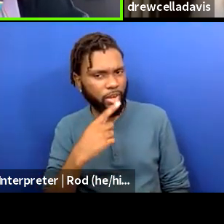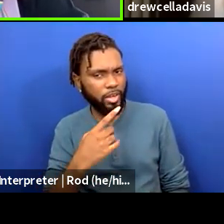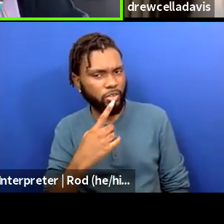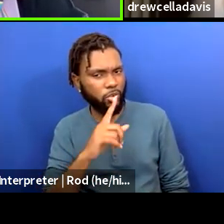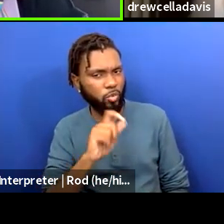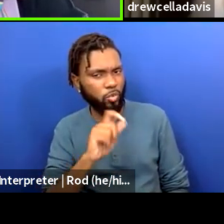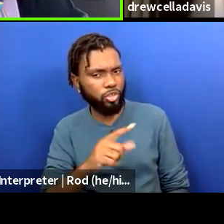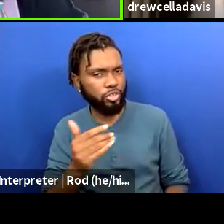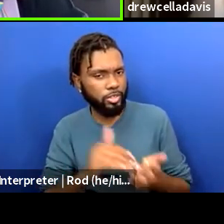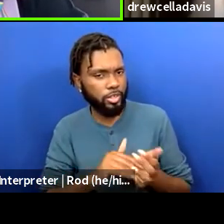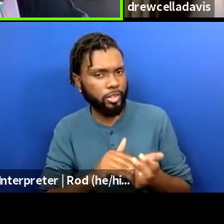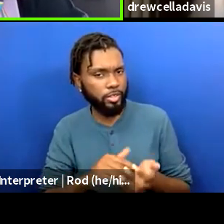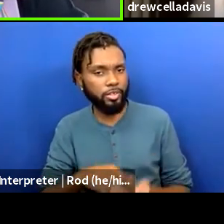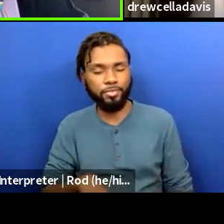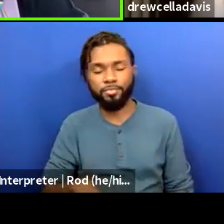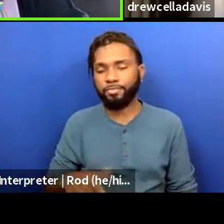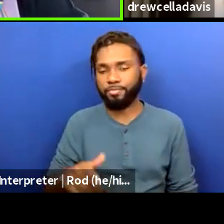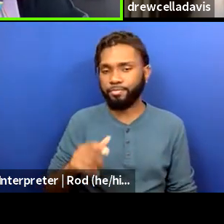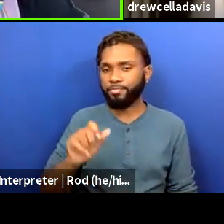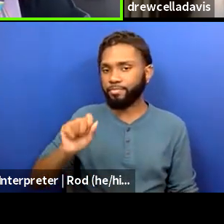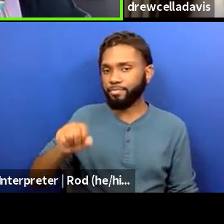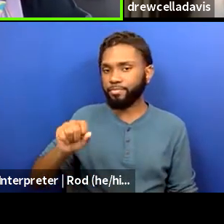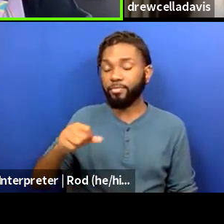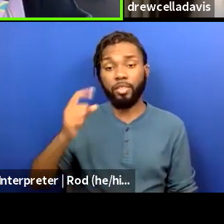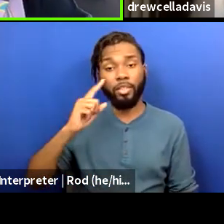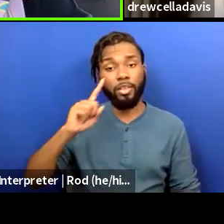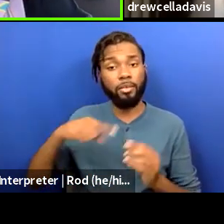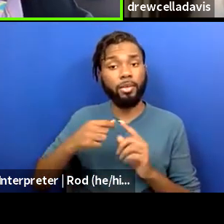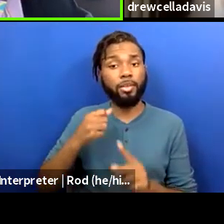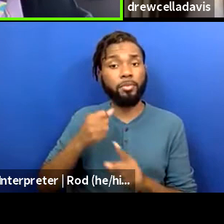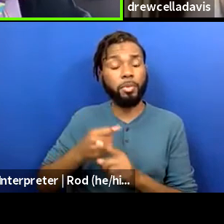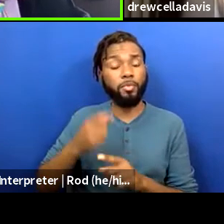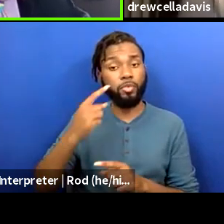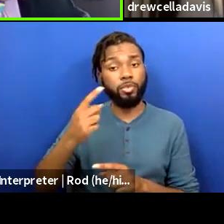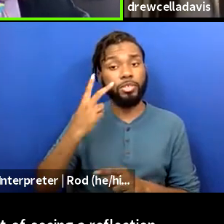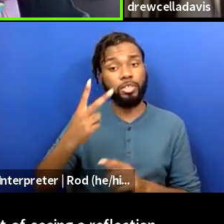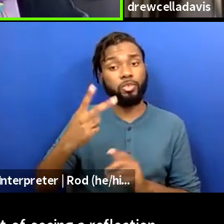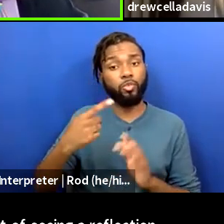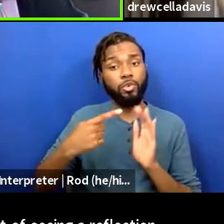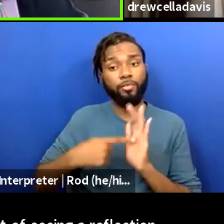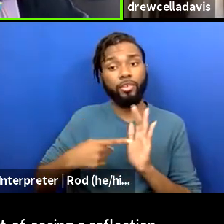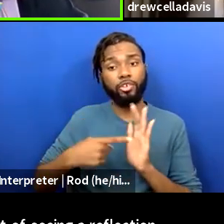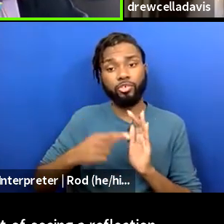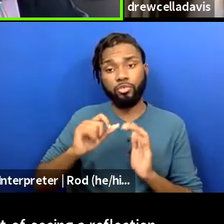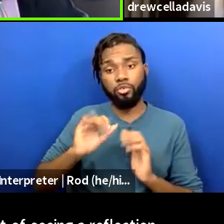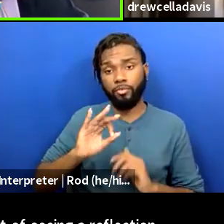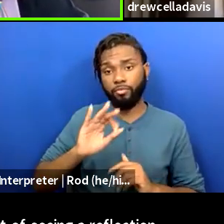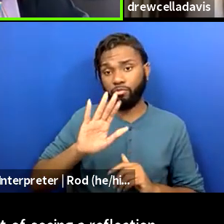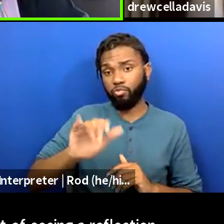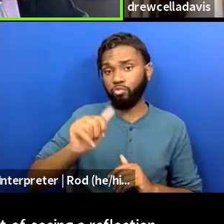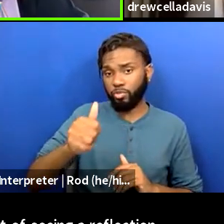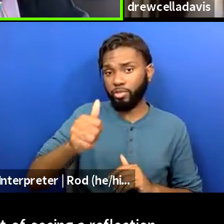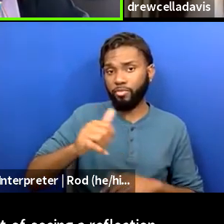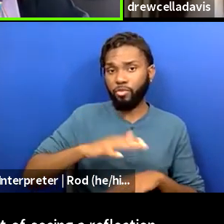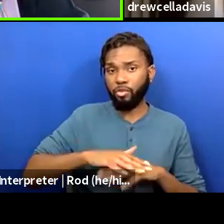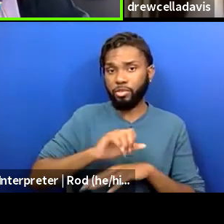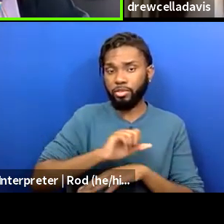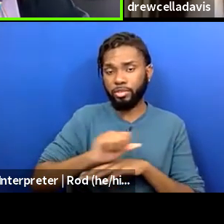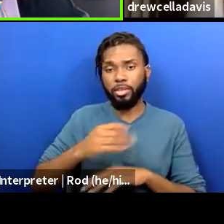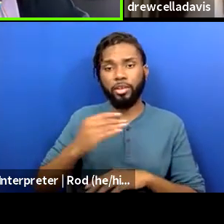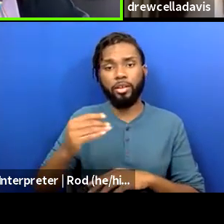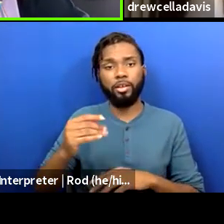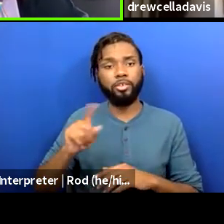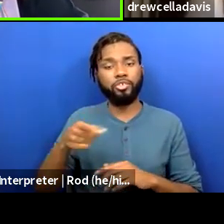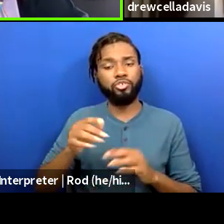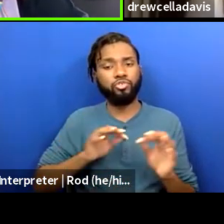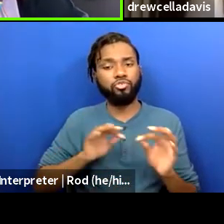So just thinking about the impact of seeing a reflection of yourself on stage, and just describing